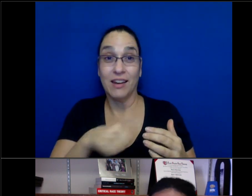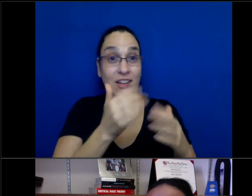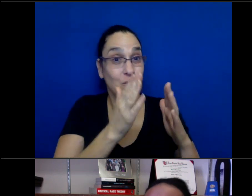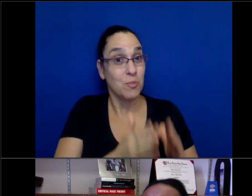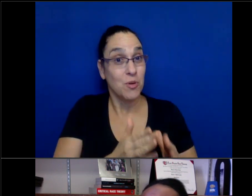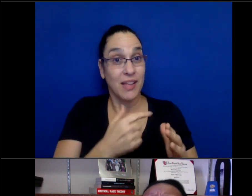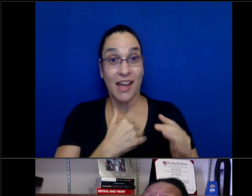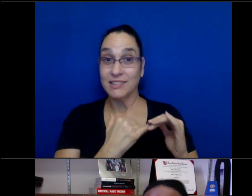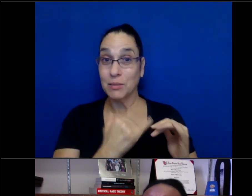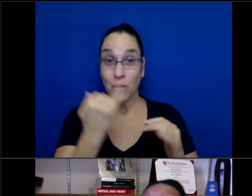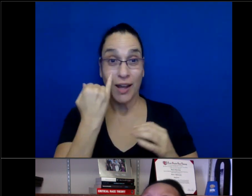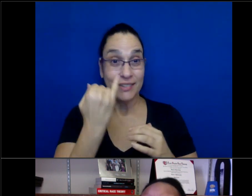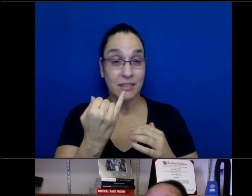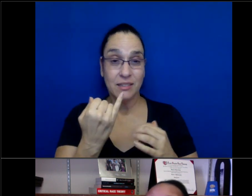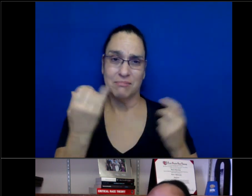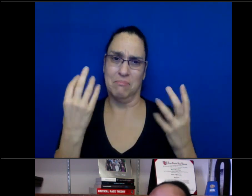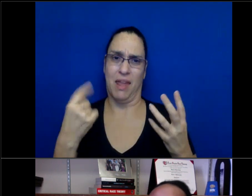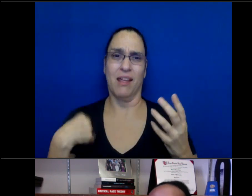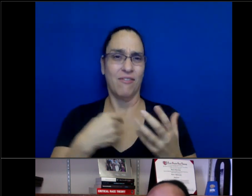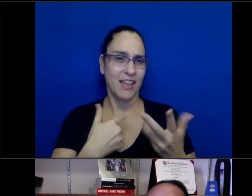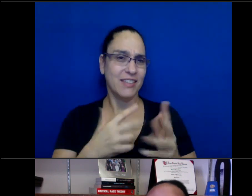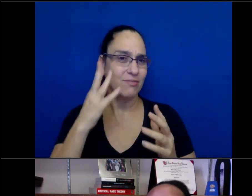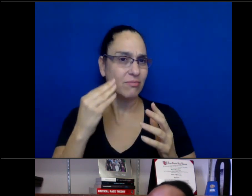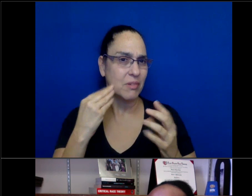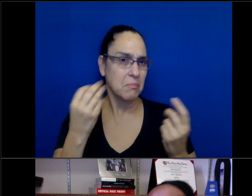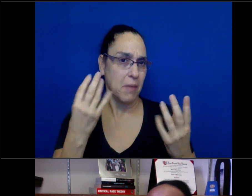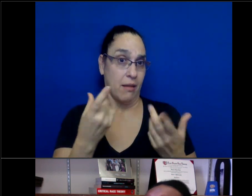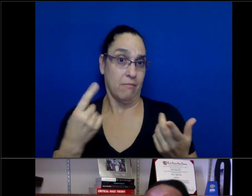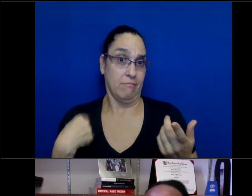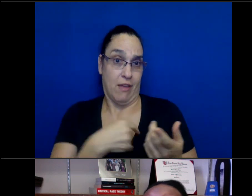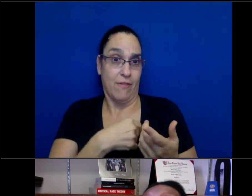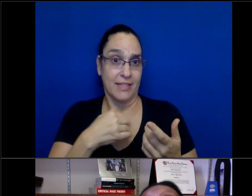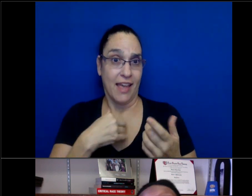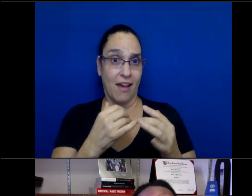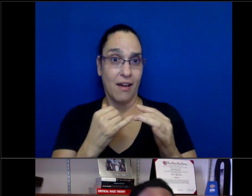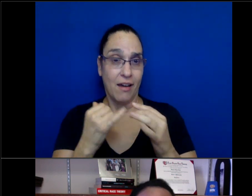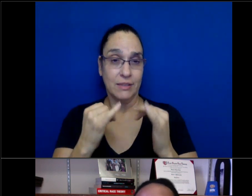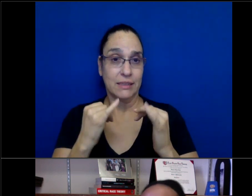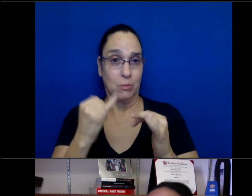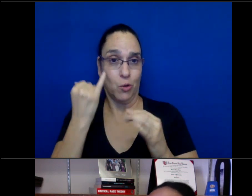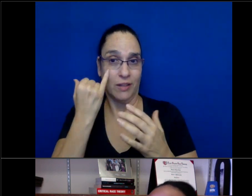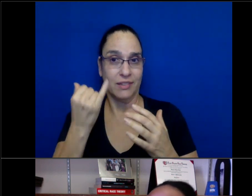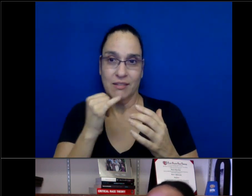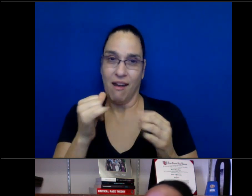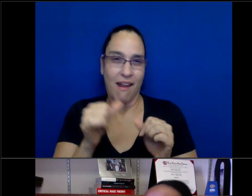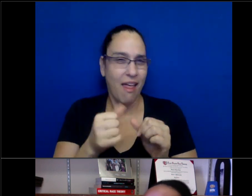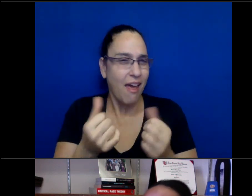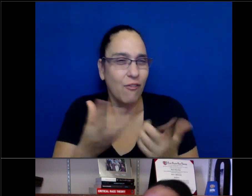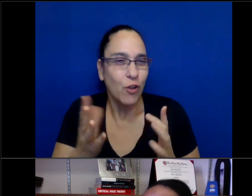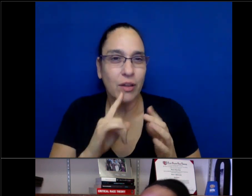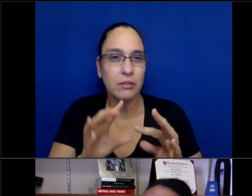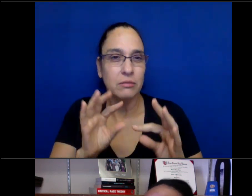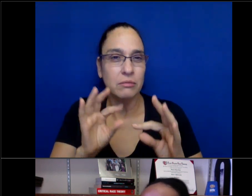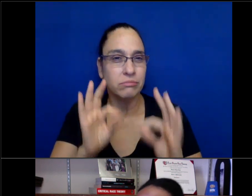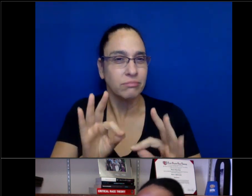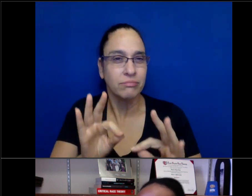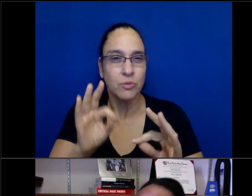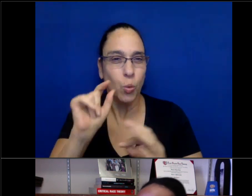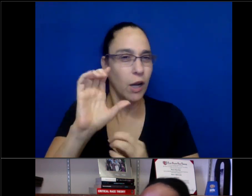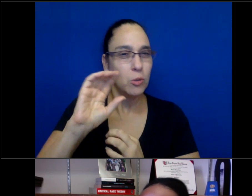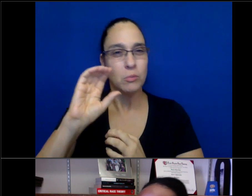fact, I'm sure that a lot of us have similar ideas, and everything is not original, right? So yeah, think